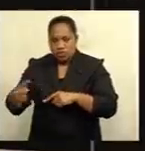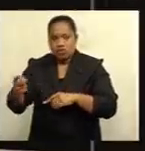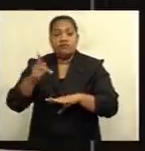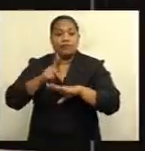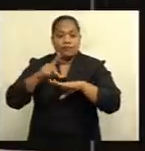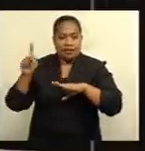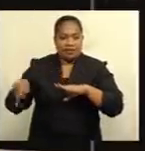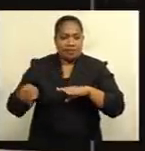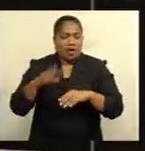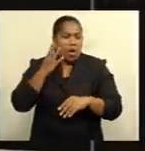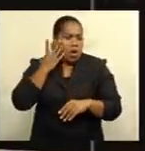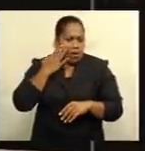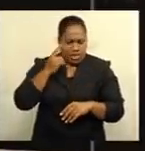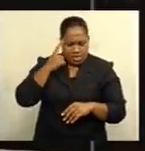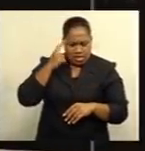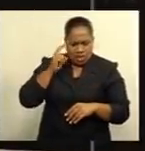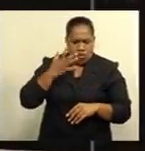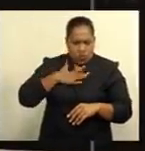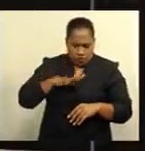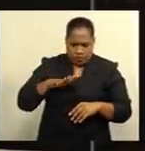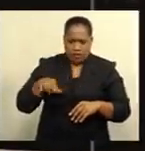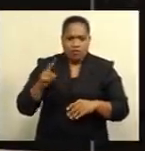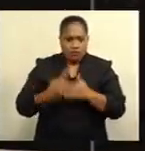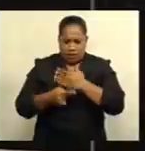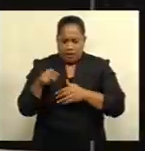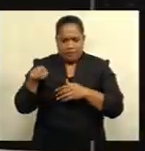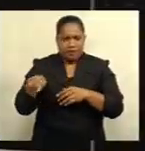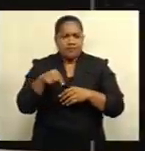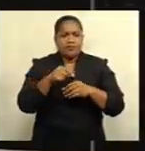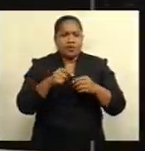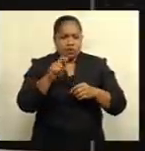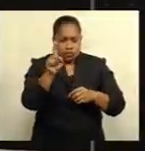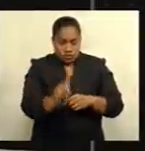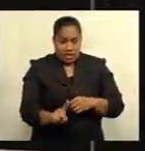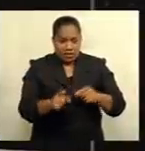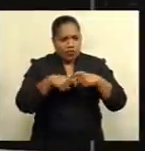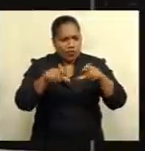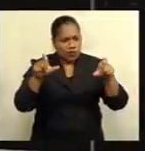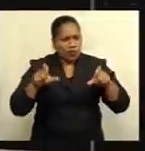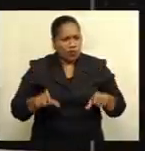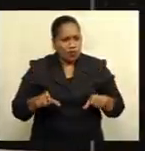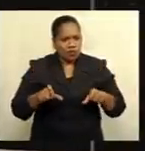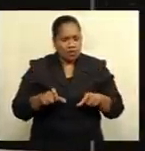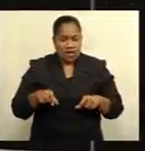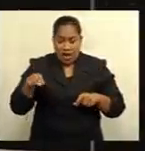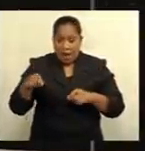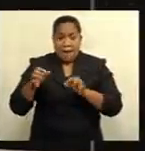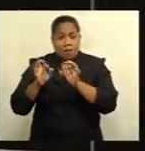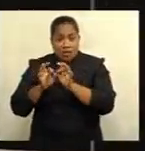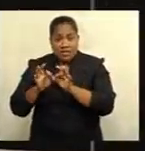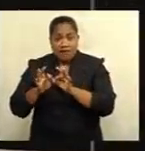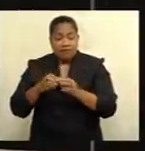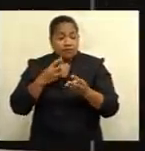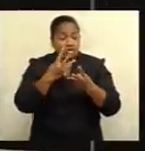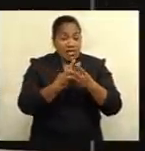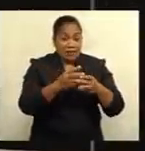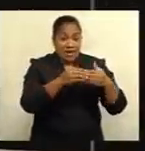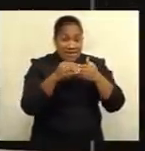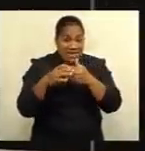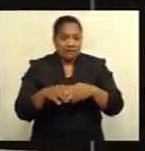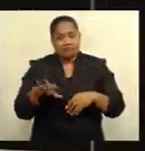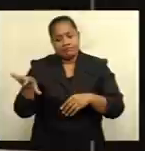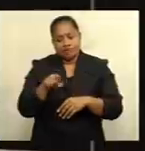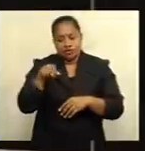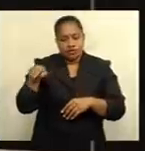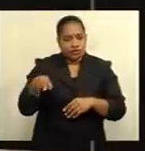of his seat was thrown out by the Court of Disputed Returns today. Bulitavu was taken to court by Sodelpa leader William Ngavoka